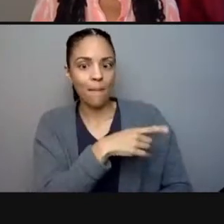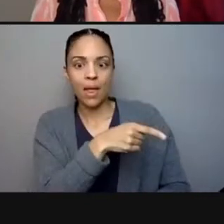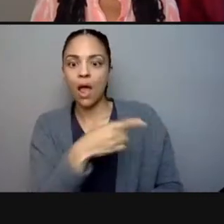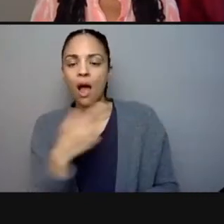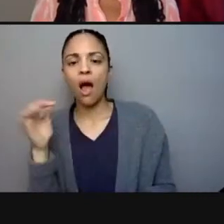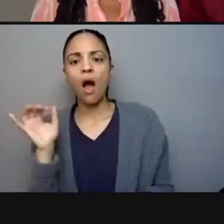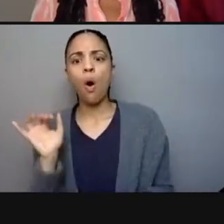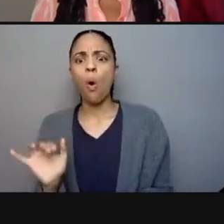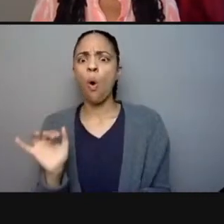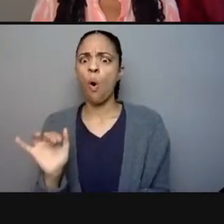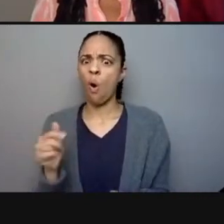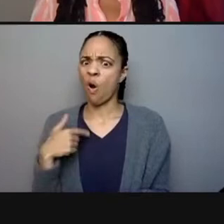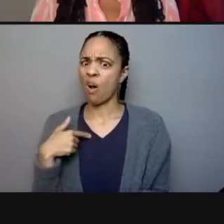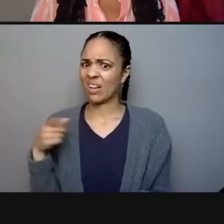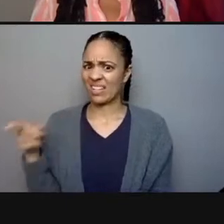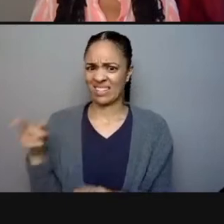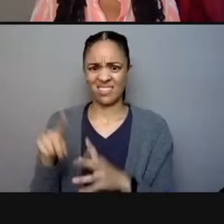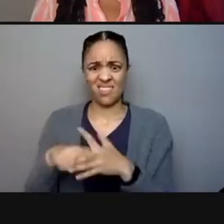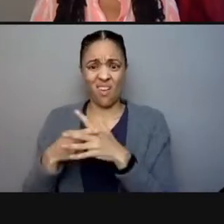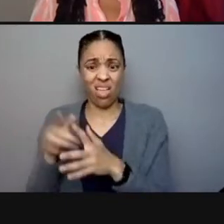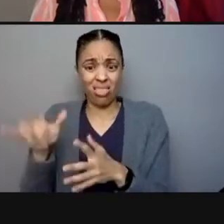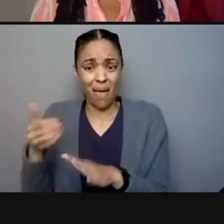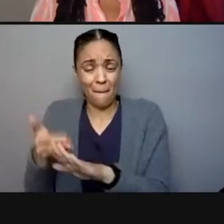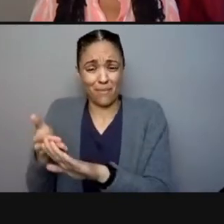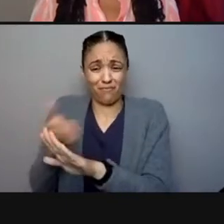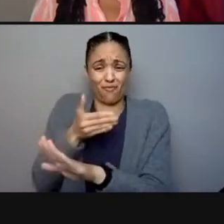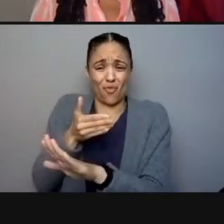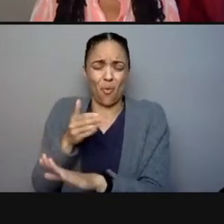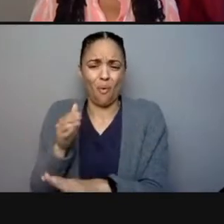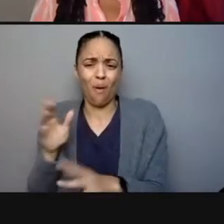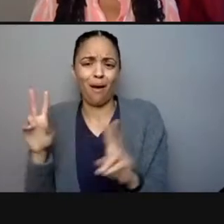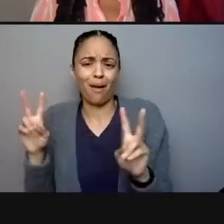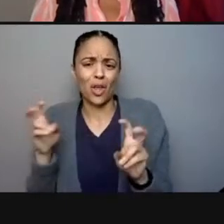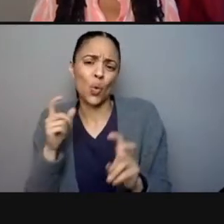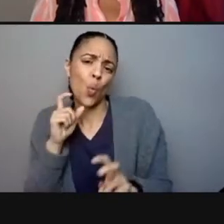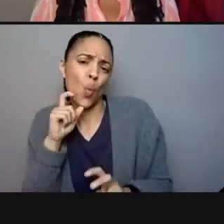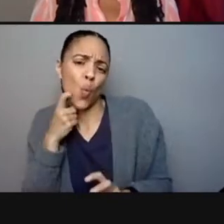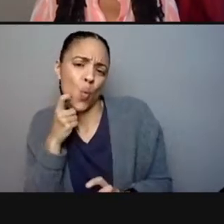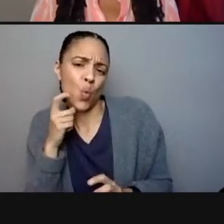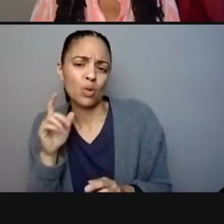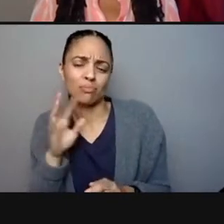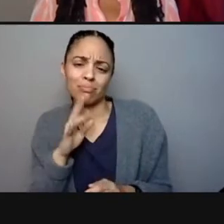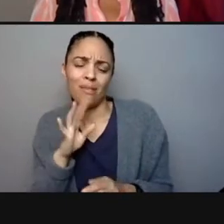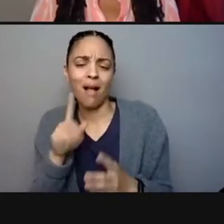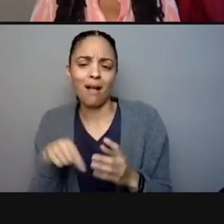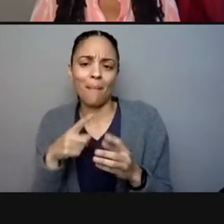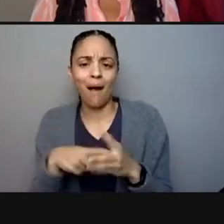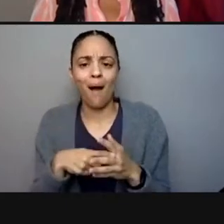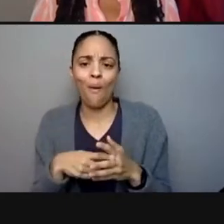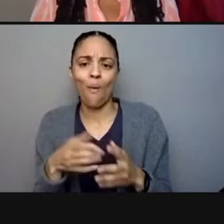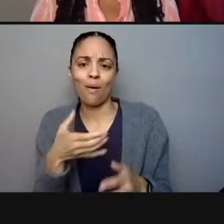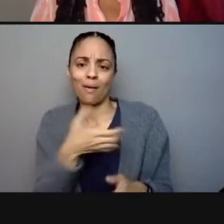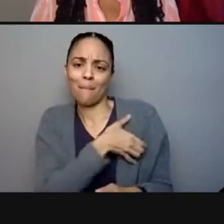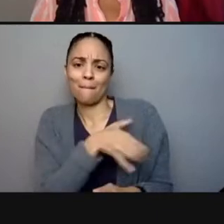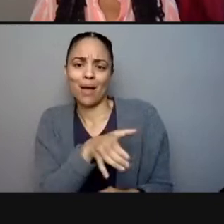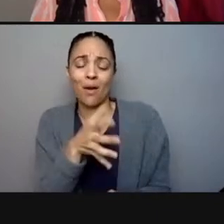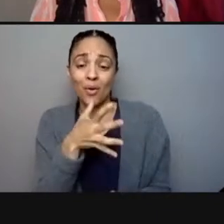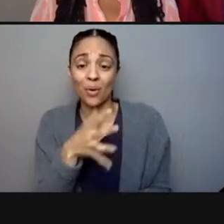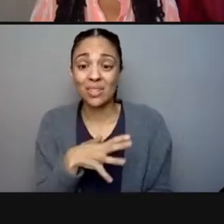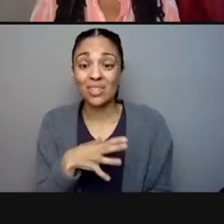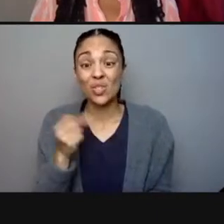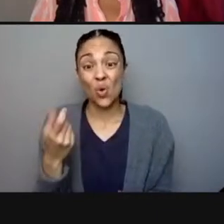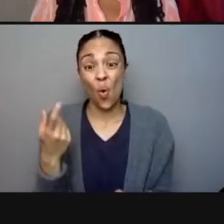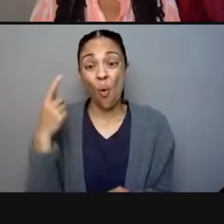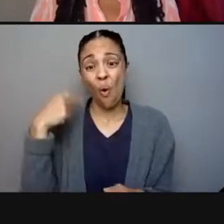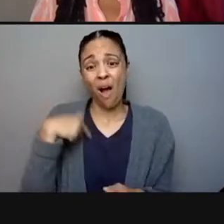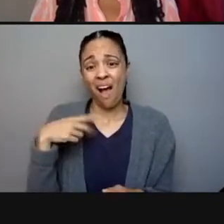good leader. Rennie was just like, I was like, and in sense, it helped me become a good leader. And I'm hoping I'm doing